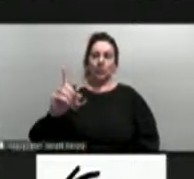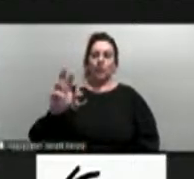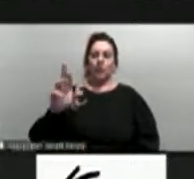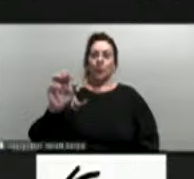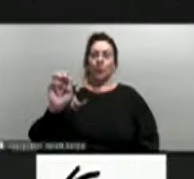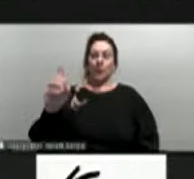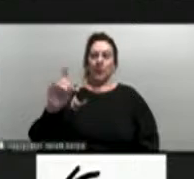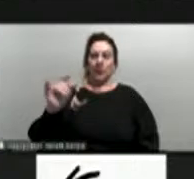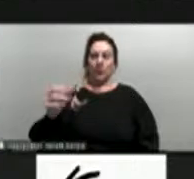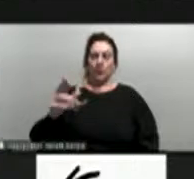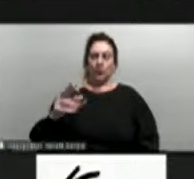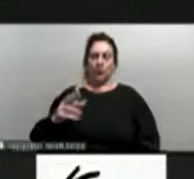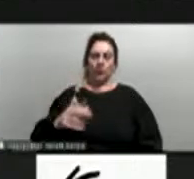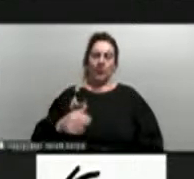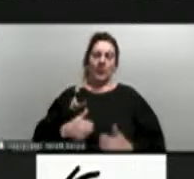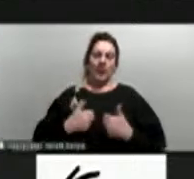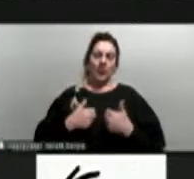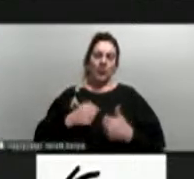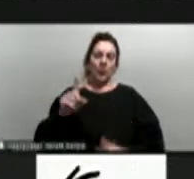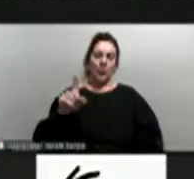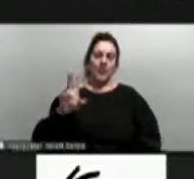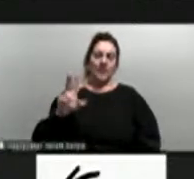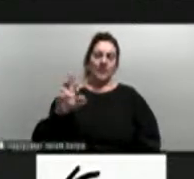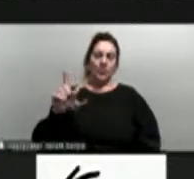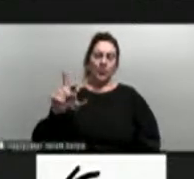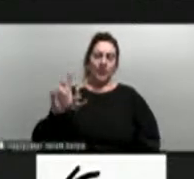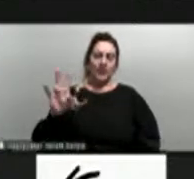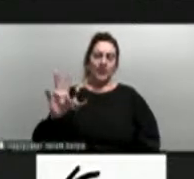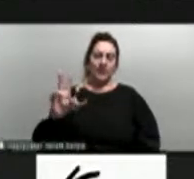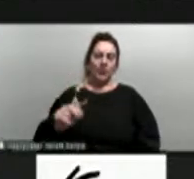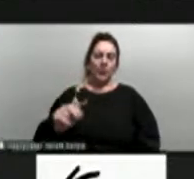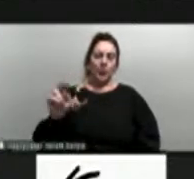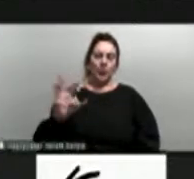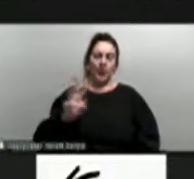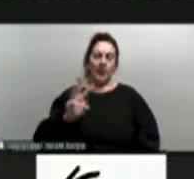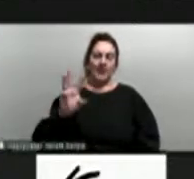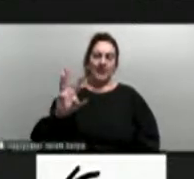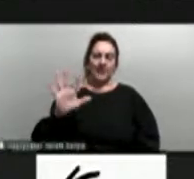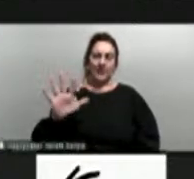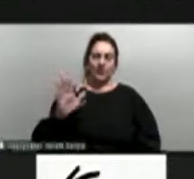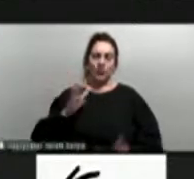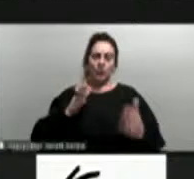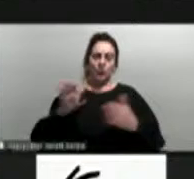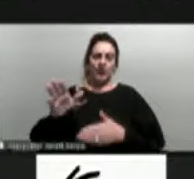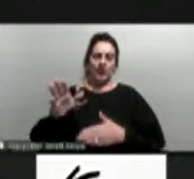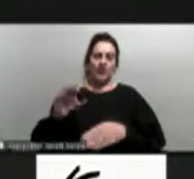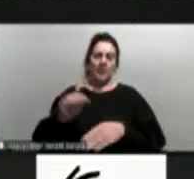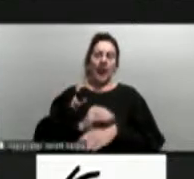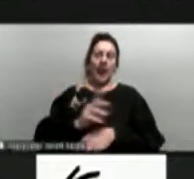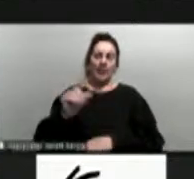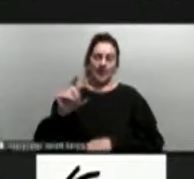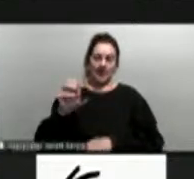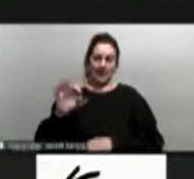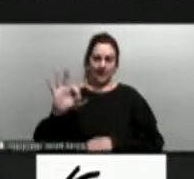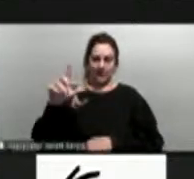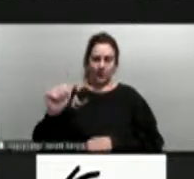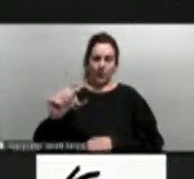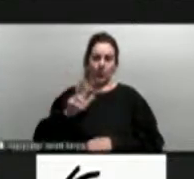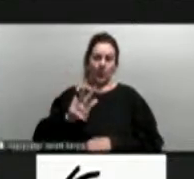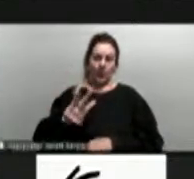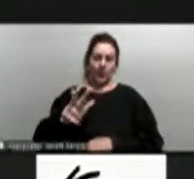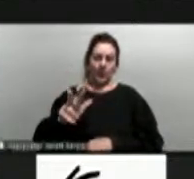address is 1717 Northwest 65th Street, Miami-Dade, Florida,